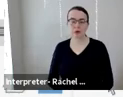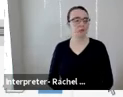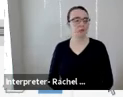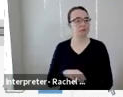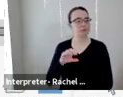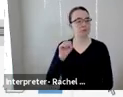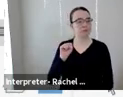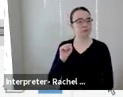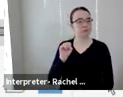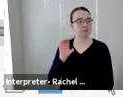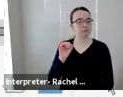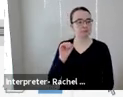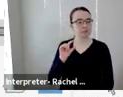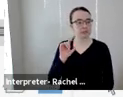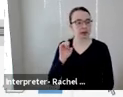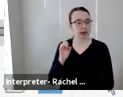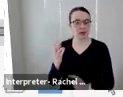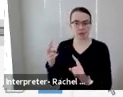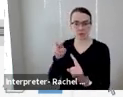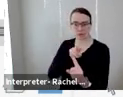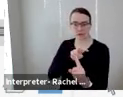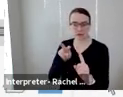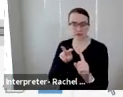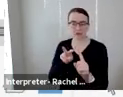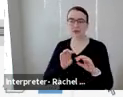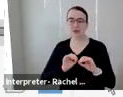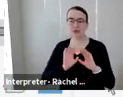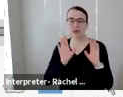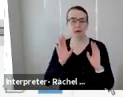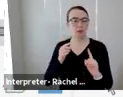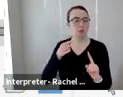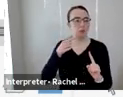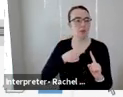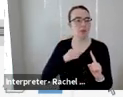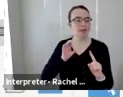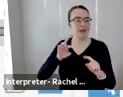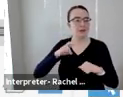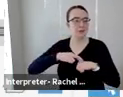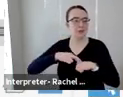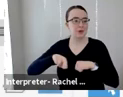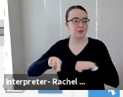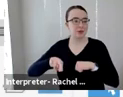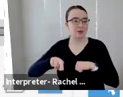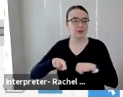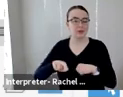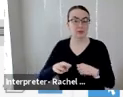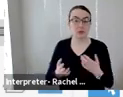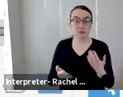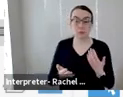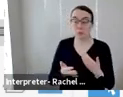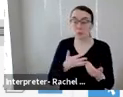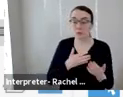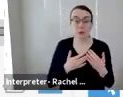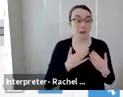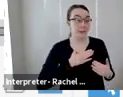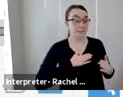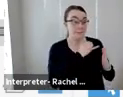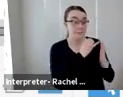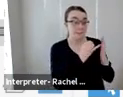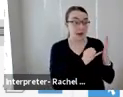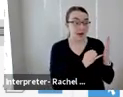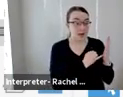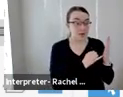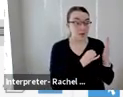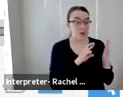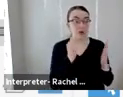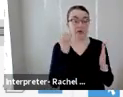and oriented. So I have a point of reference. So whether it's my drawing or whether I'm trying to create